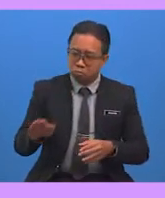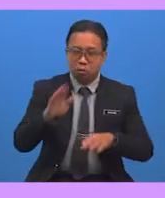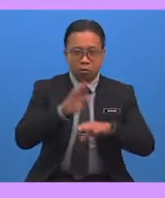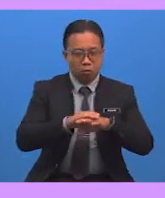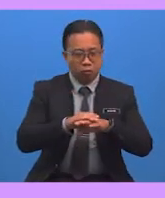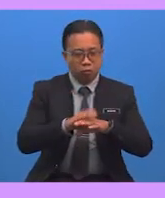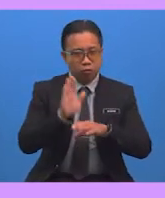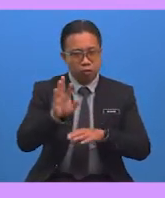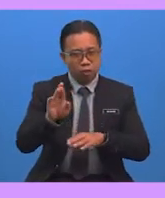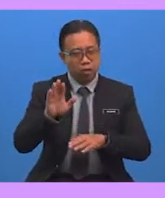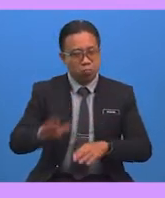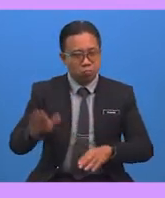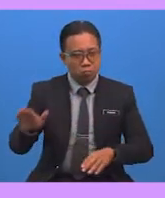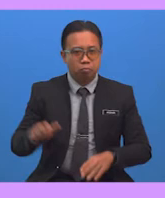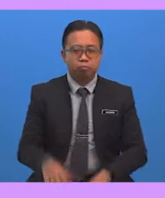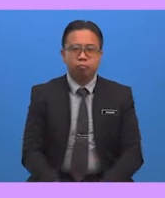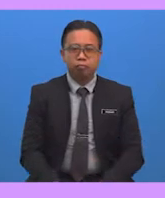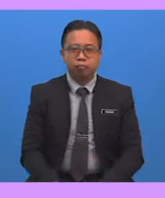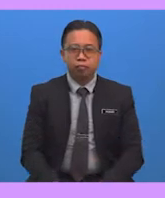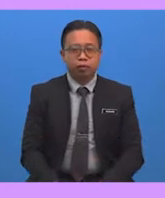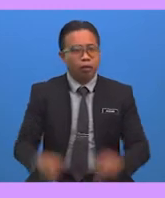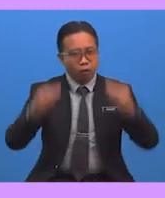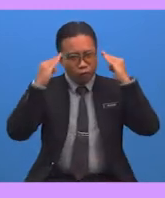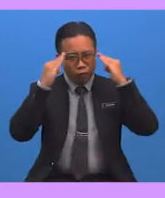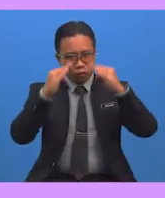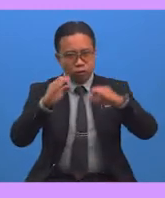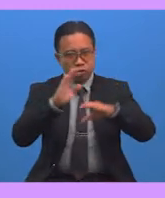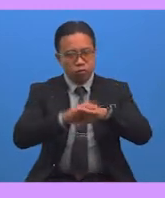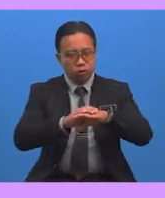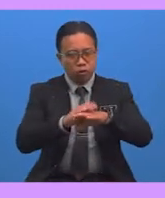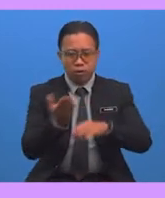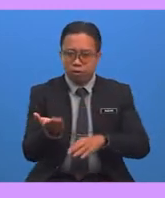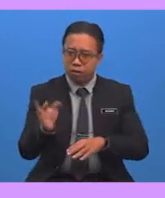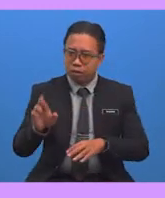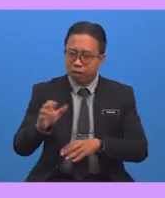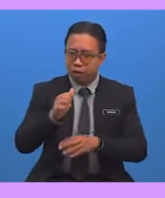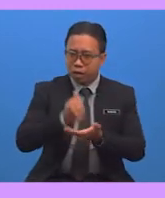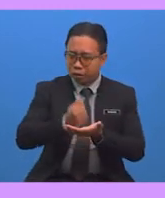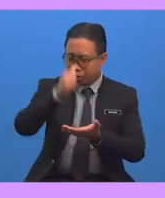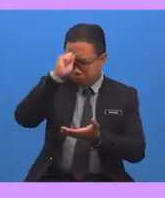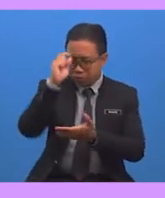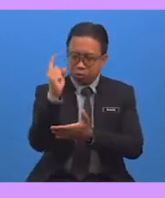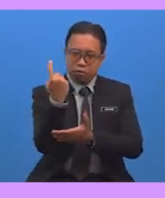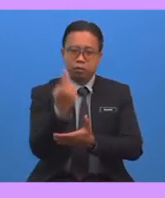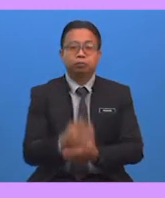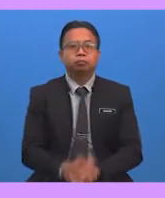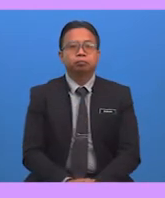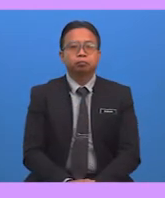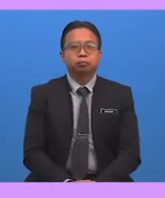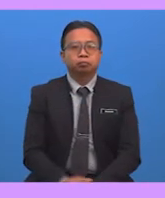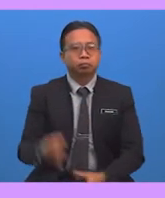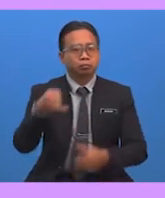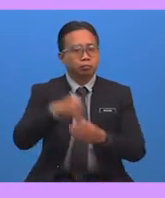their children rather than focusing on their academic performance in school.